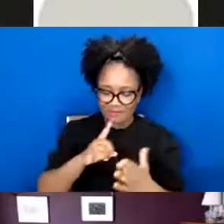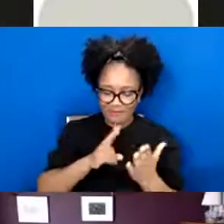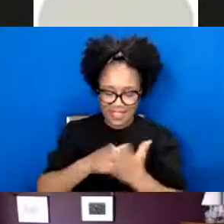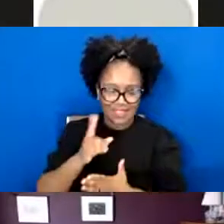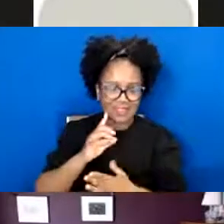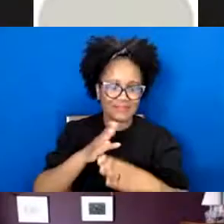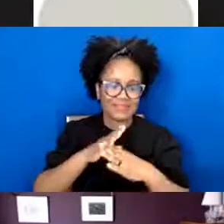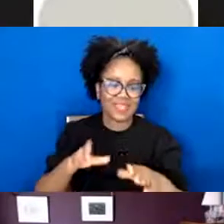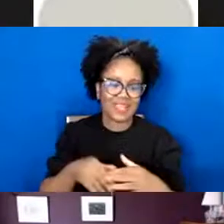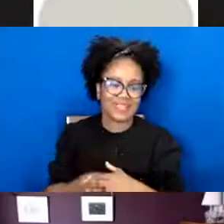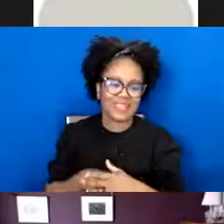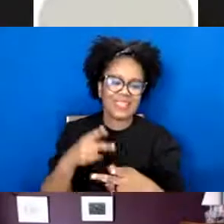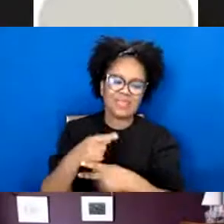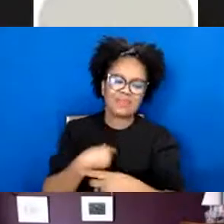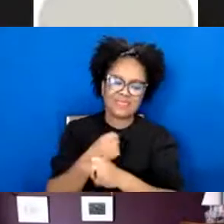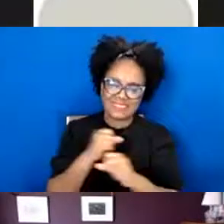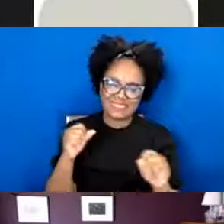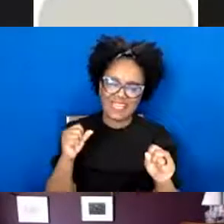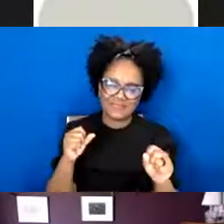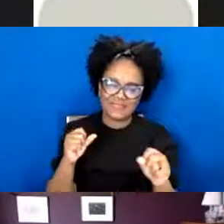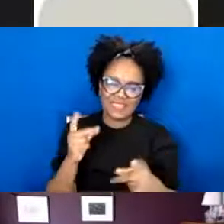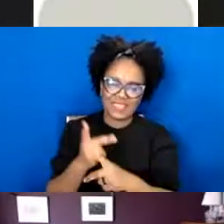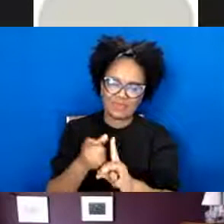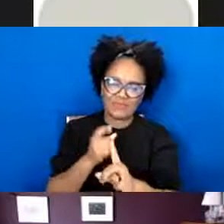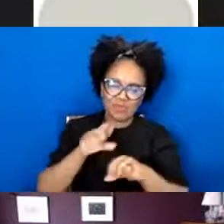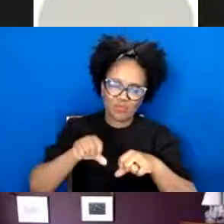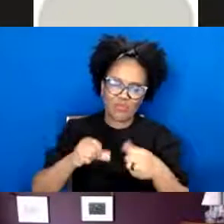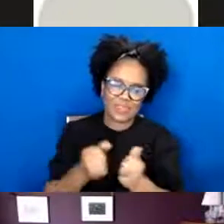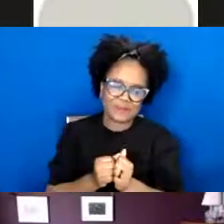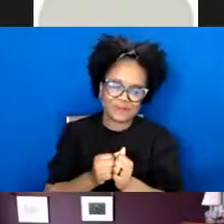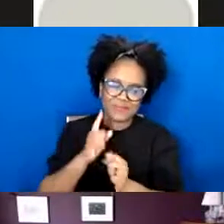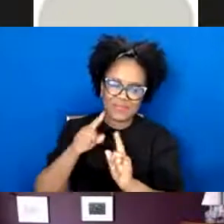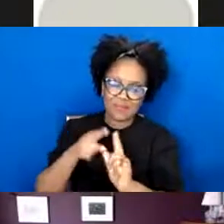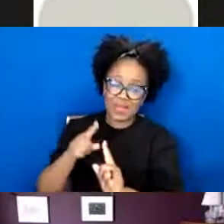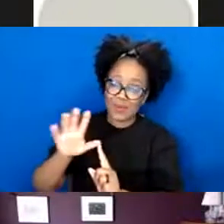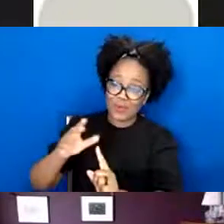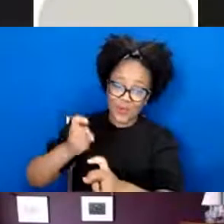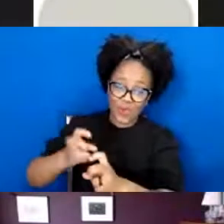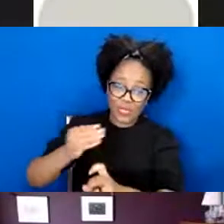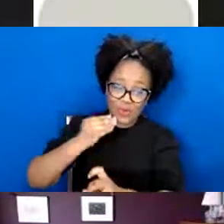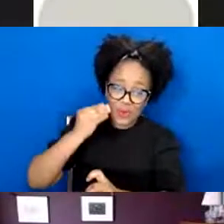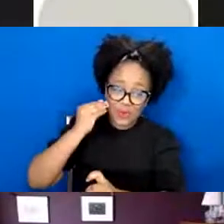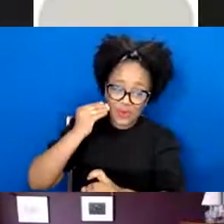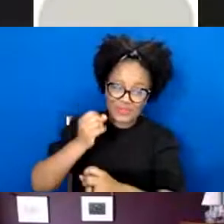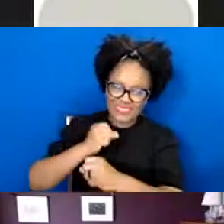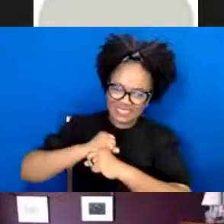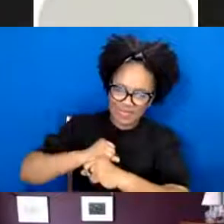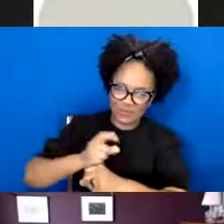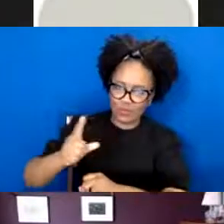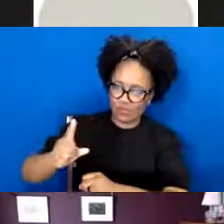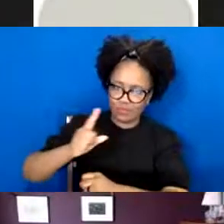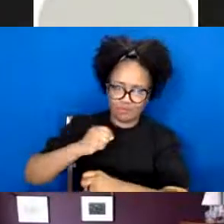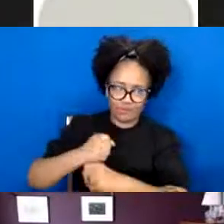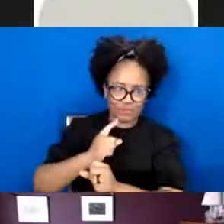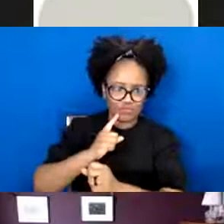how home meant safety, how you remained my home, where I felt vulnerable and taken care of, seen even.